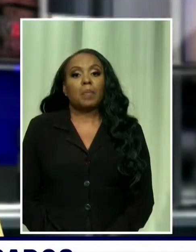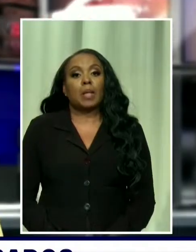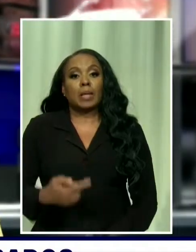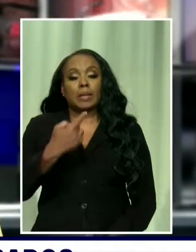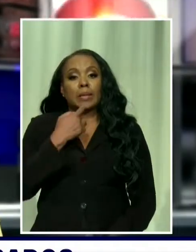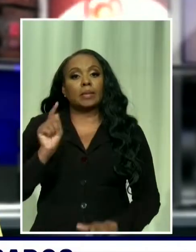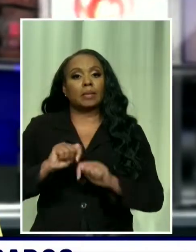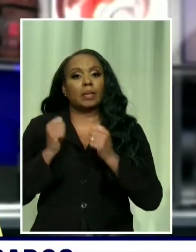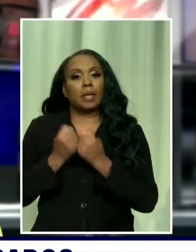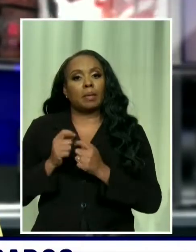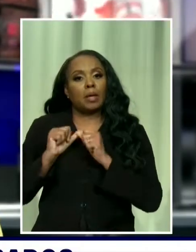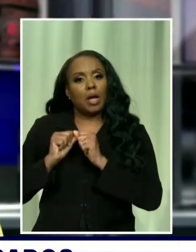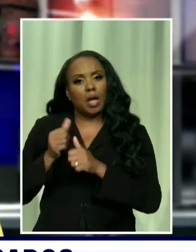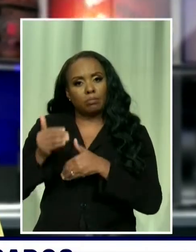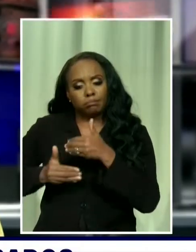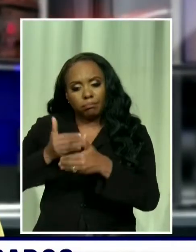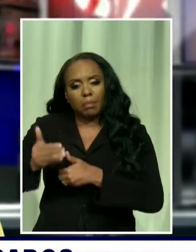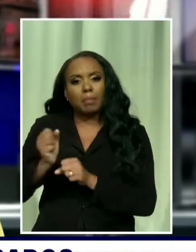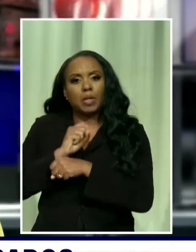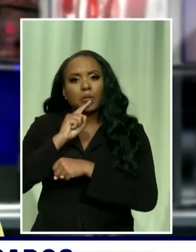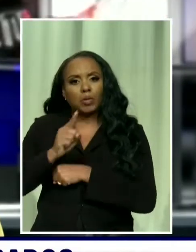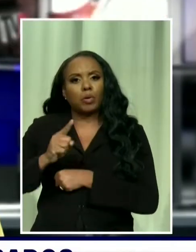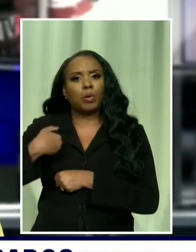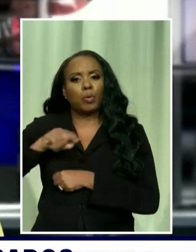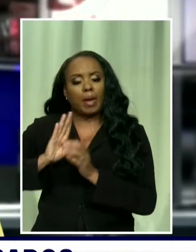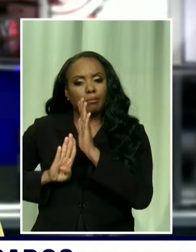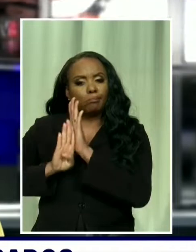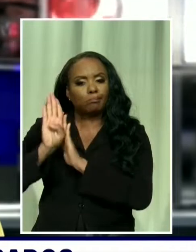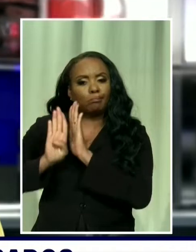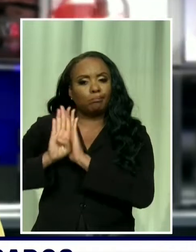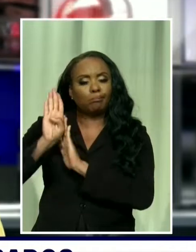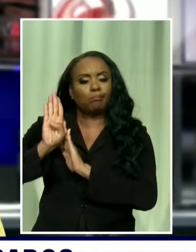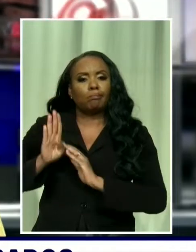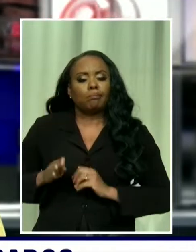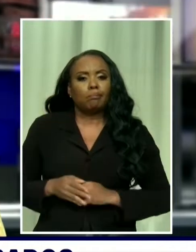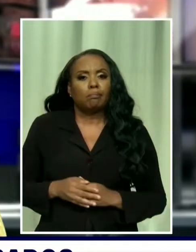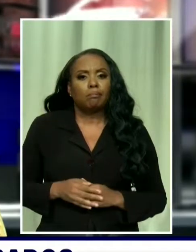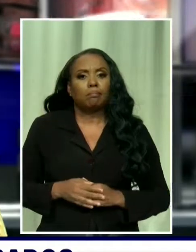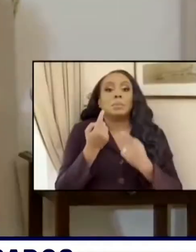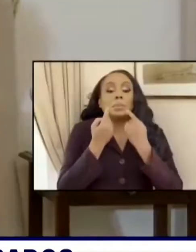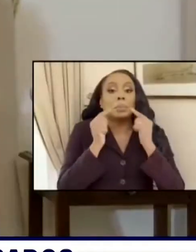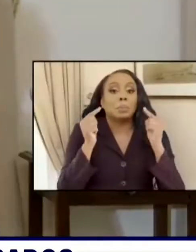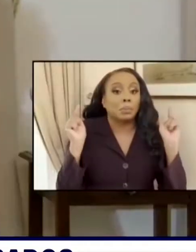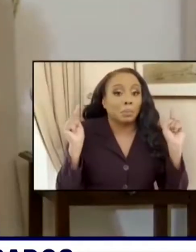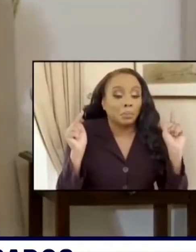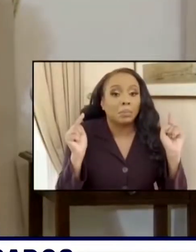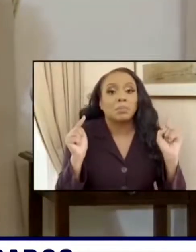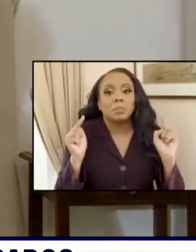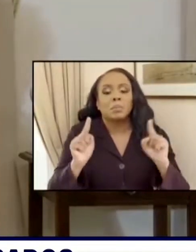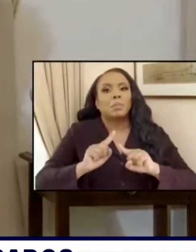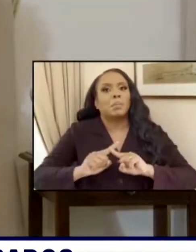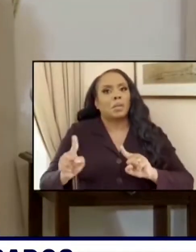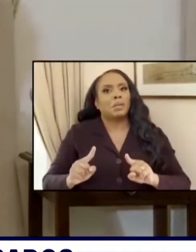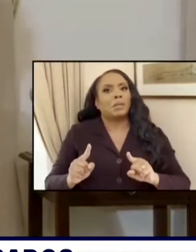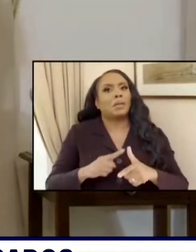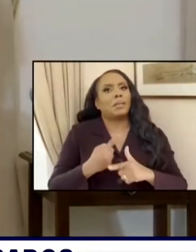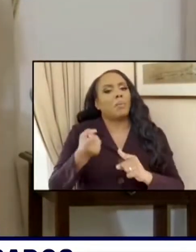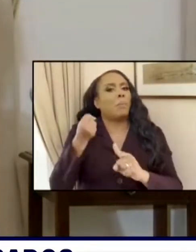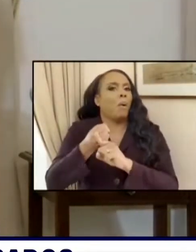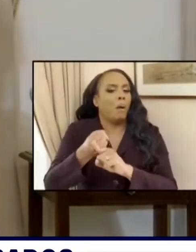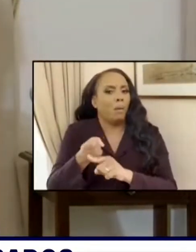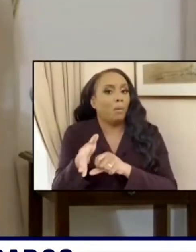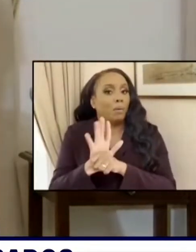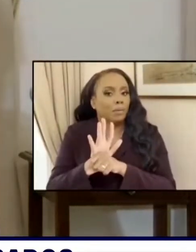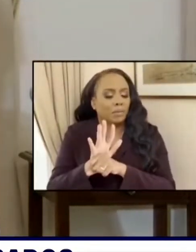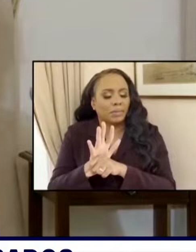her team will continue to press ahead to ensure growth is registered. We recognize that because of COVID, there's still work